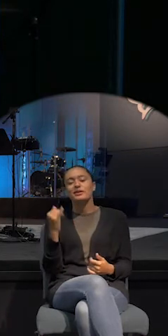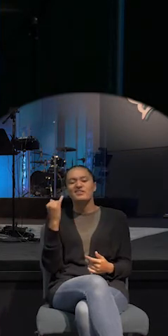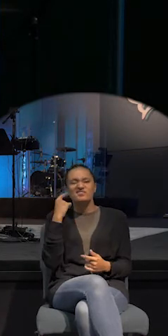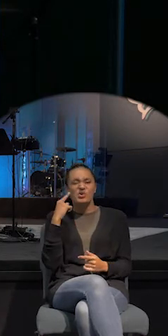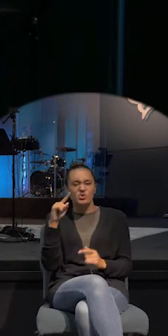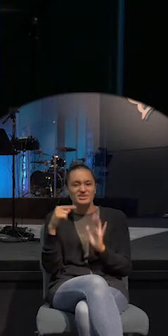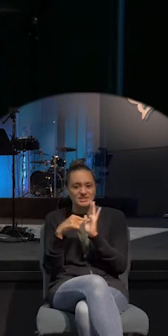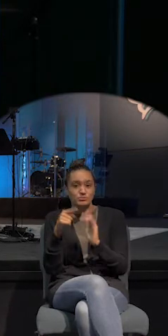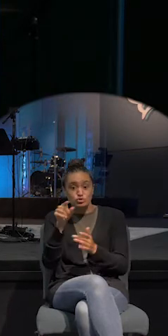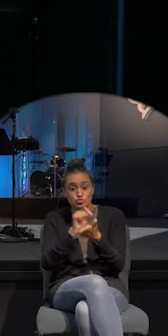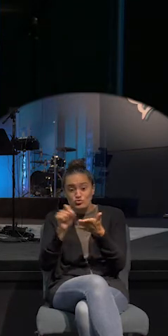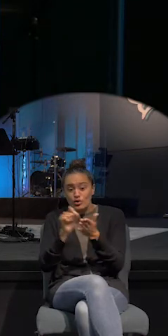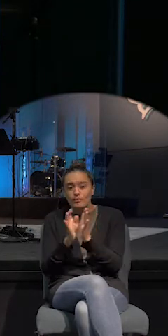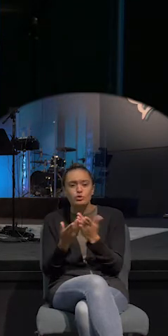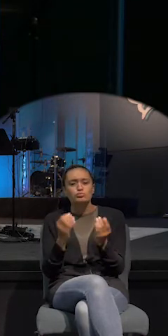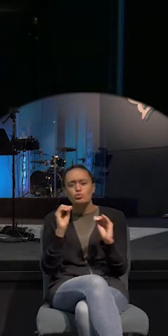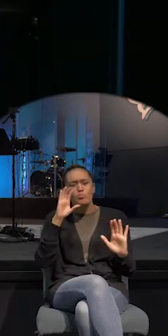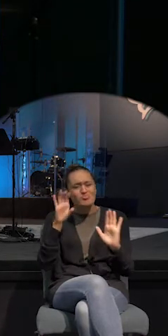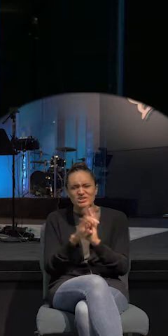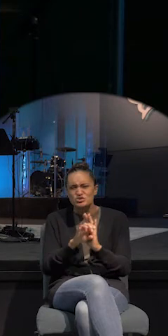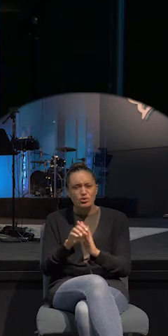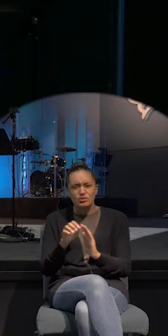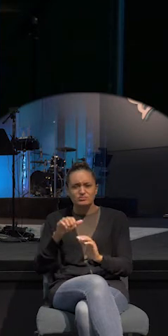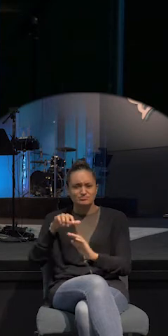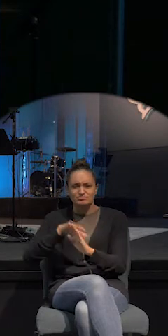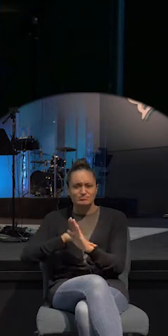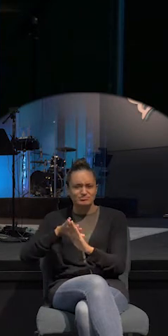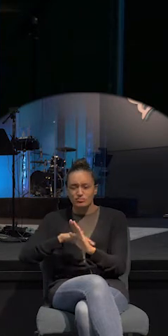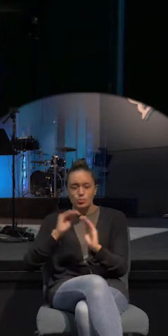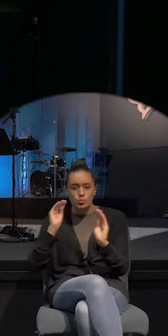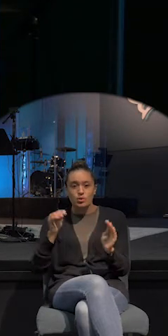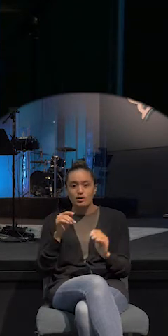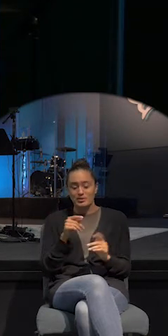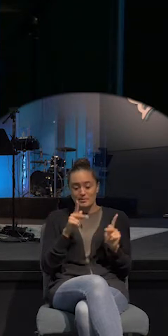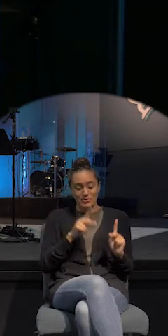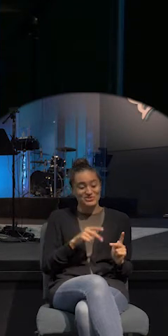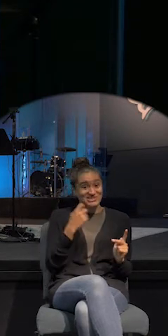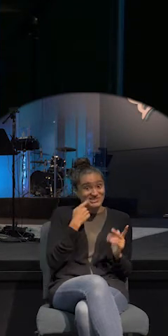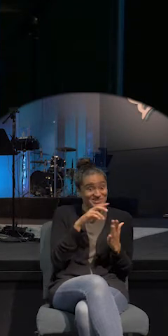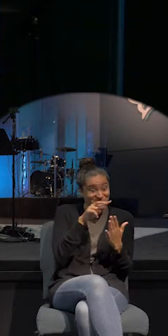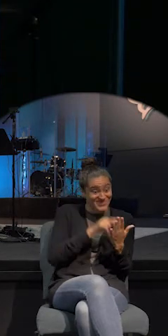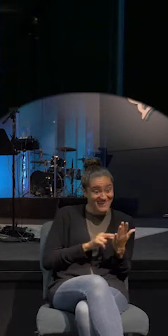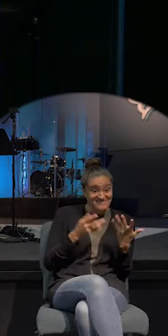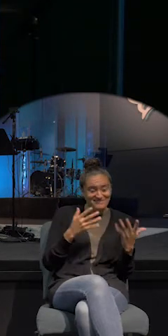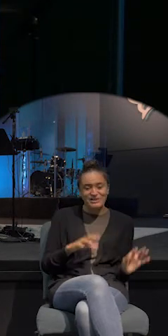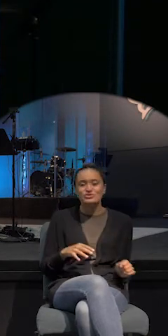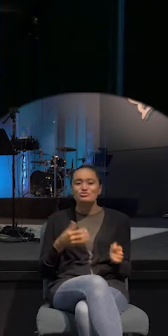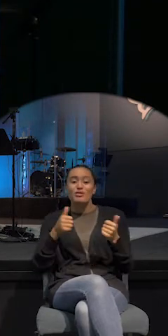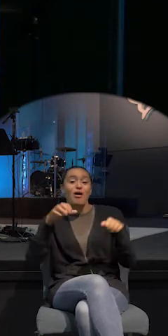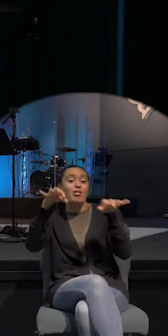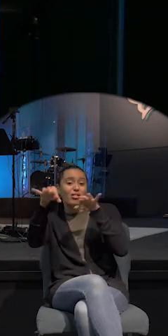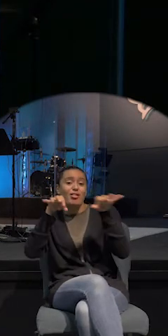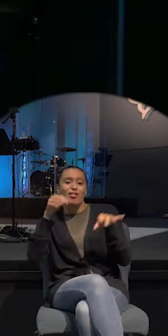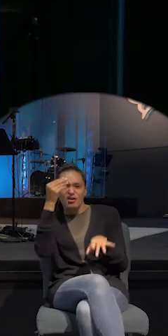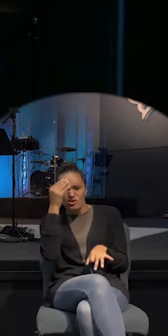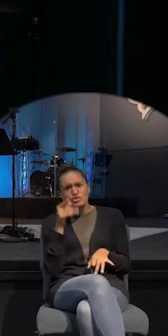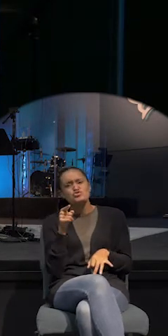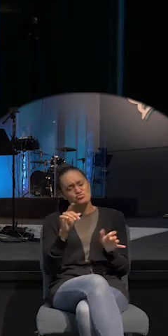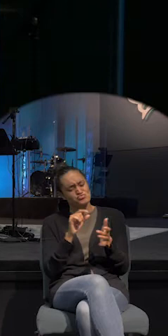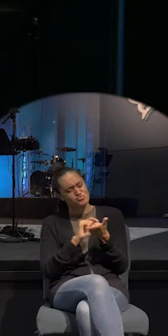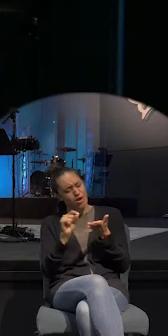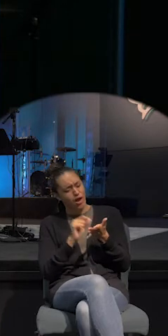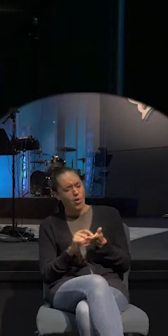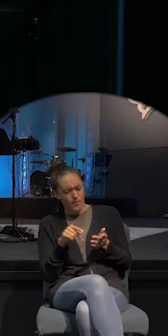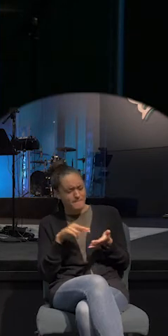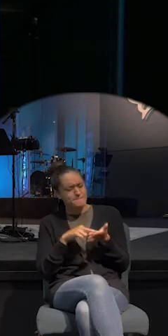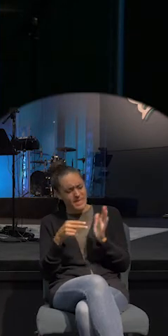book, and there's no picture of you on the book, and they read your book, and then they're explaining to you what you wrote and what you meant in that book